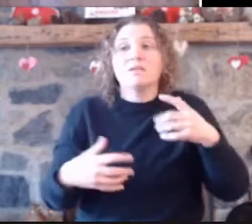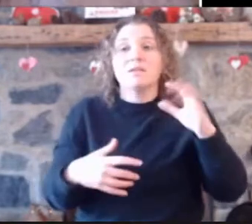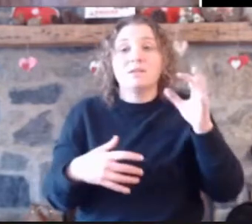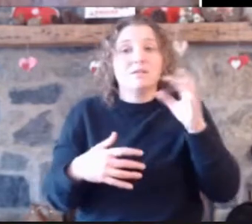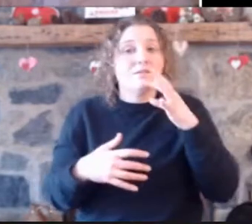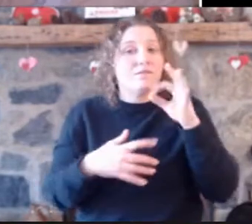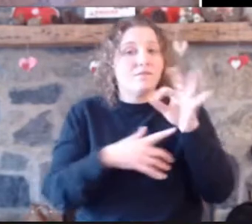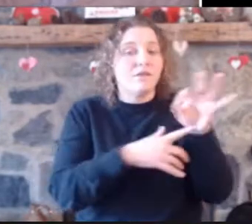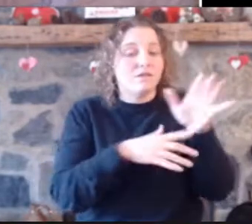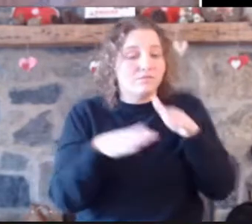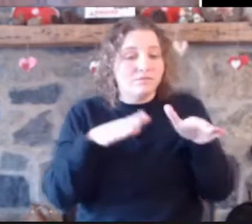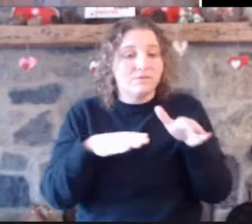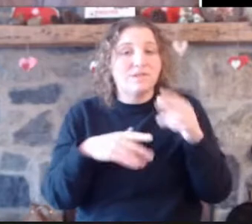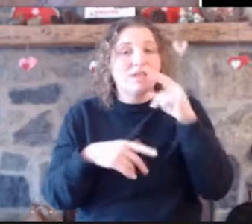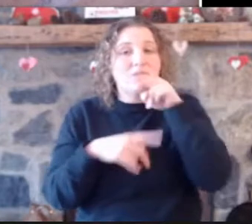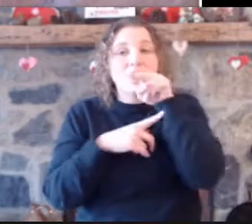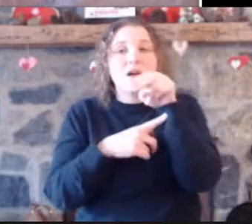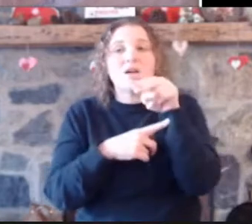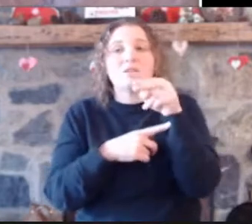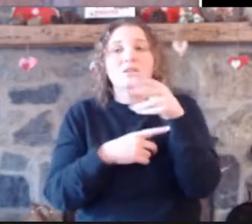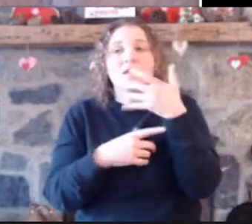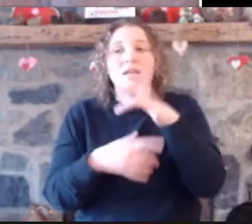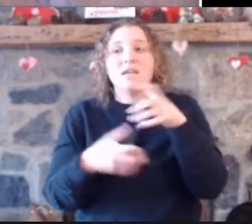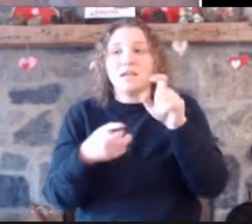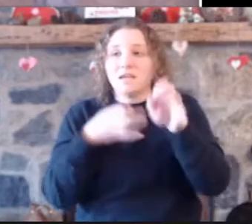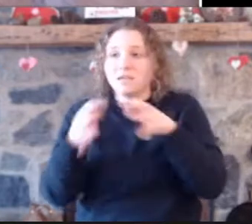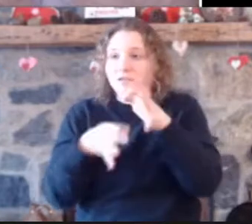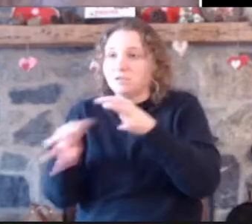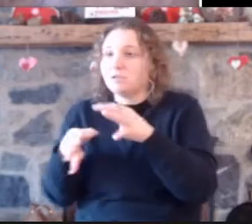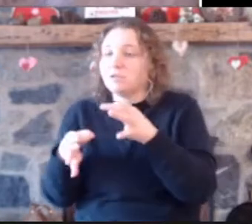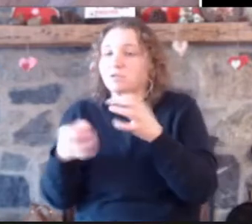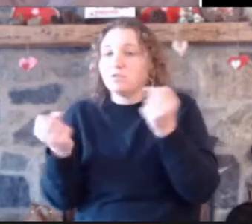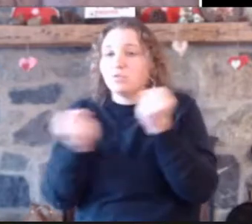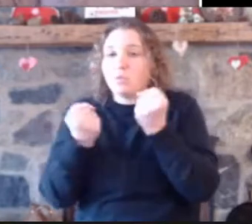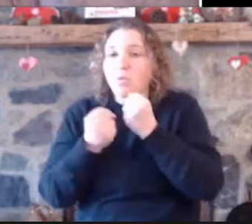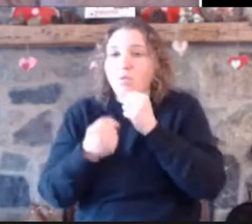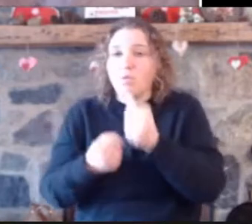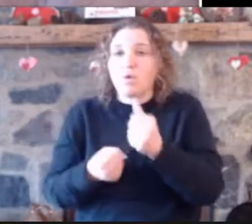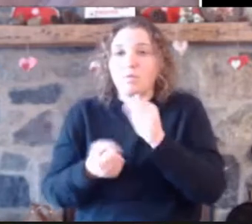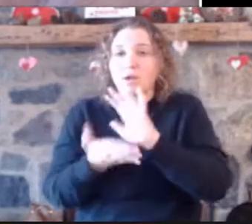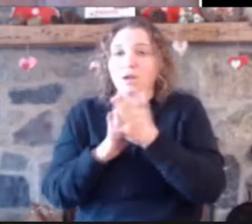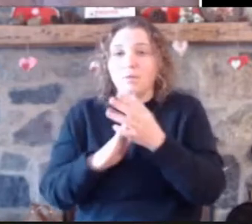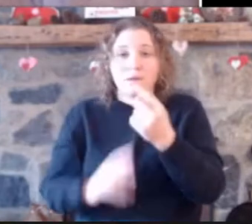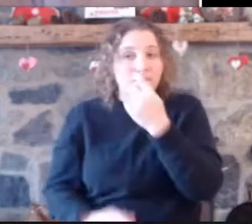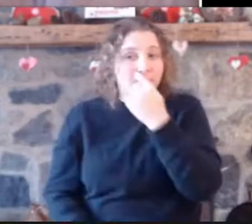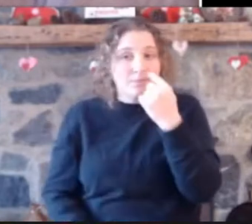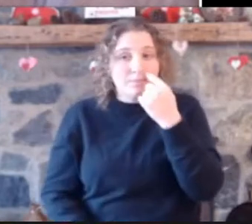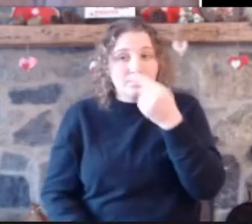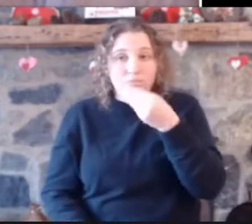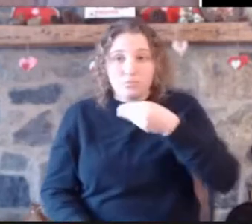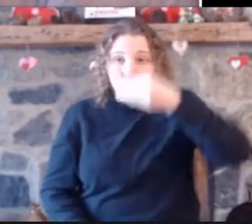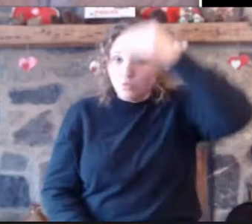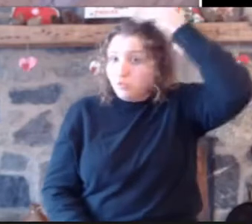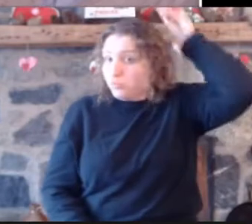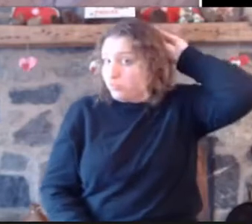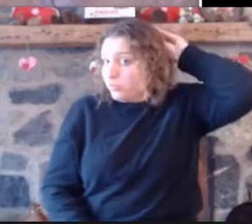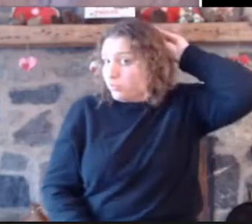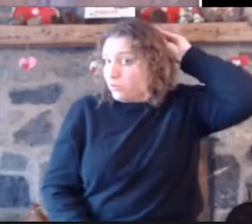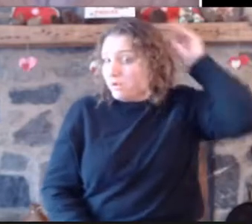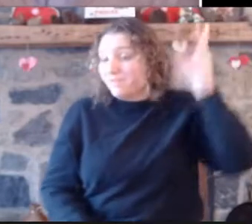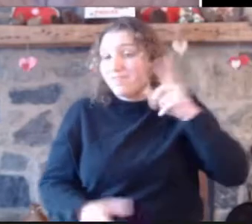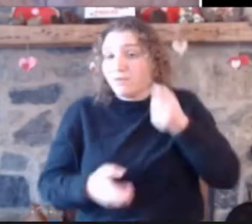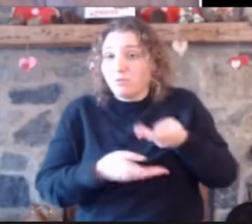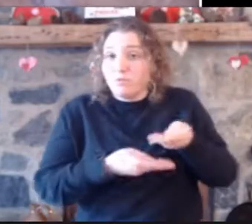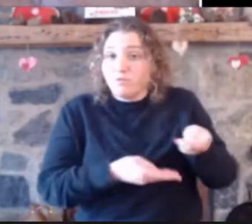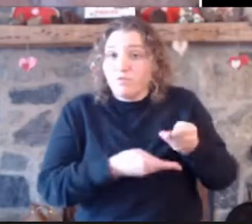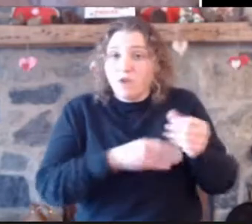have countercurrent heat exchangers so they don't lose all their heat in the cold ocean. Their nostrils have to move to the top of their head. They have to be able to breastfeed underwater. I don't recommend